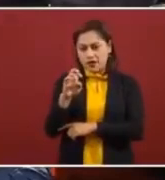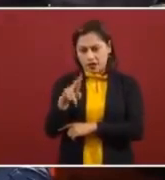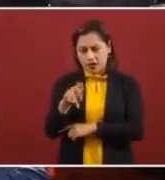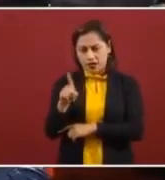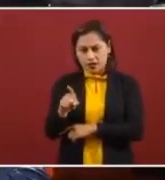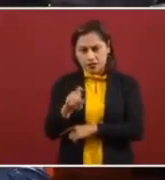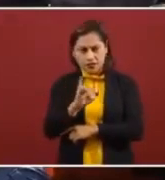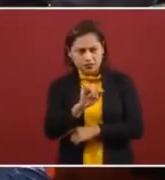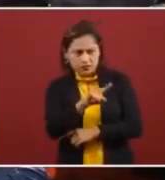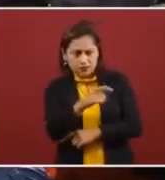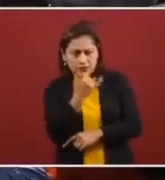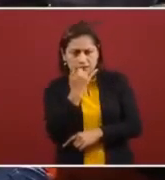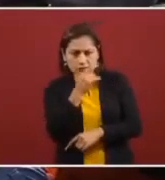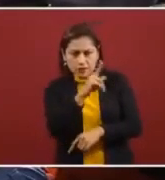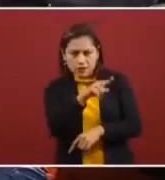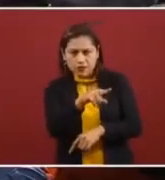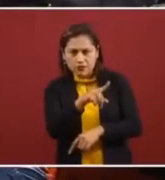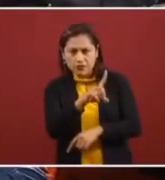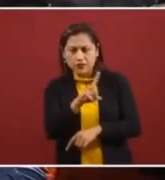So,